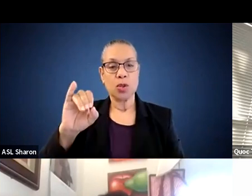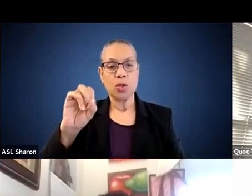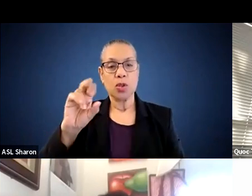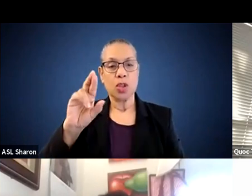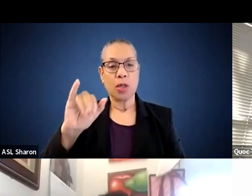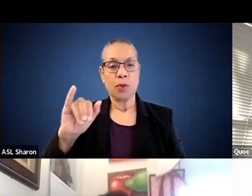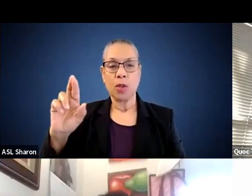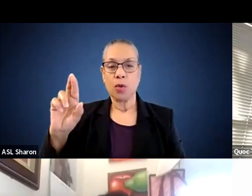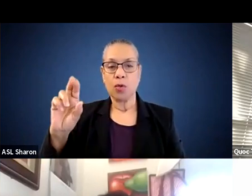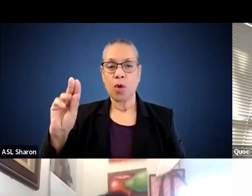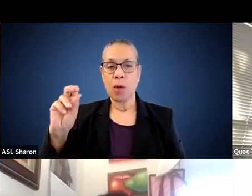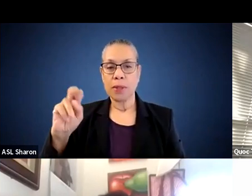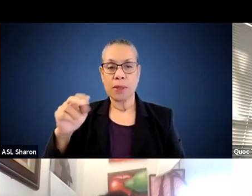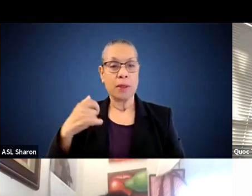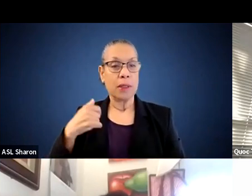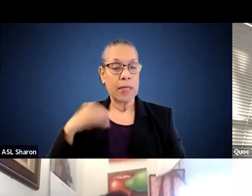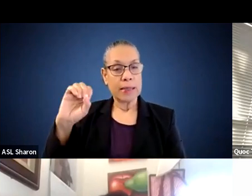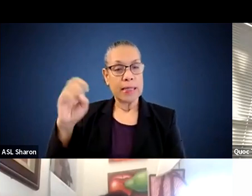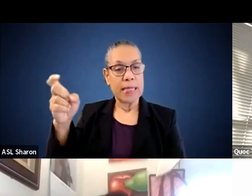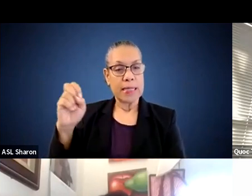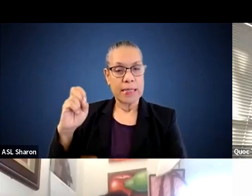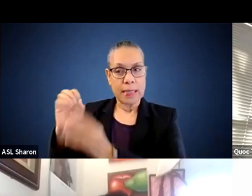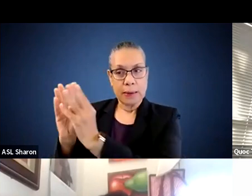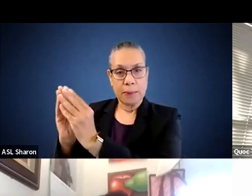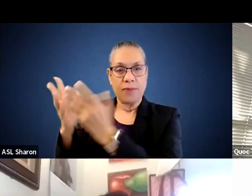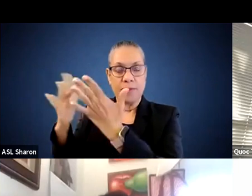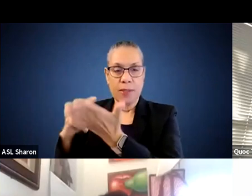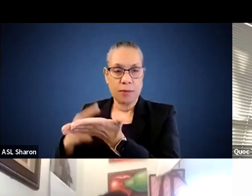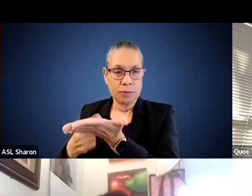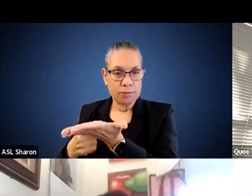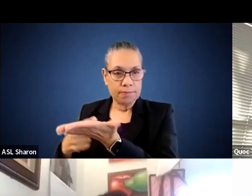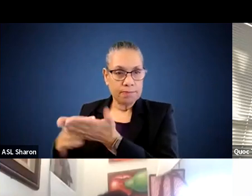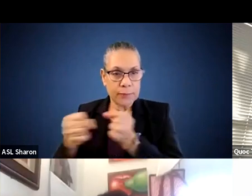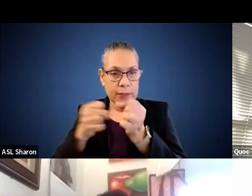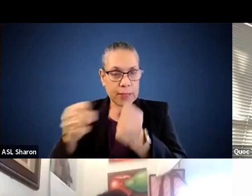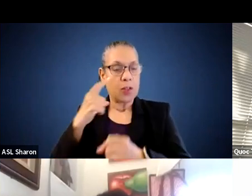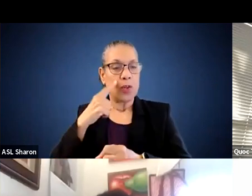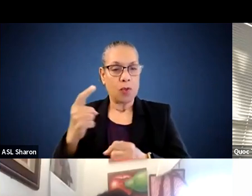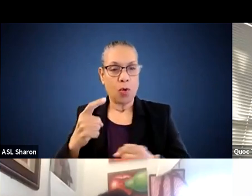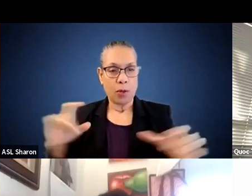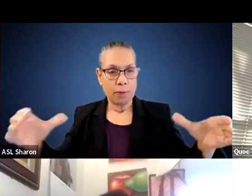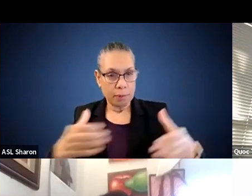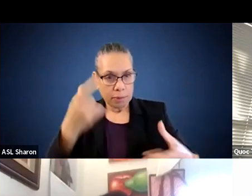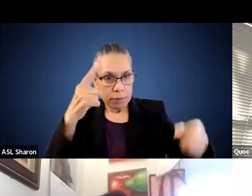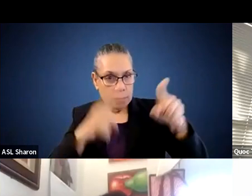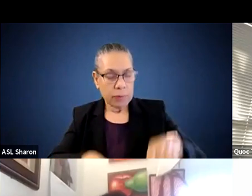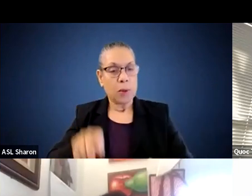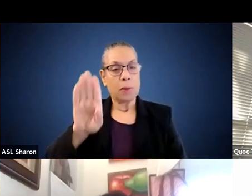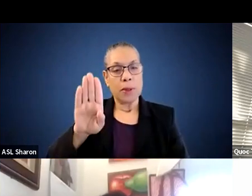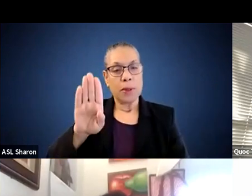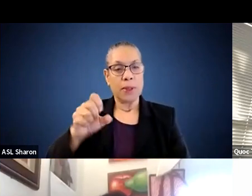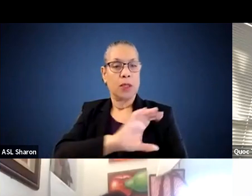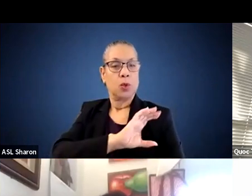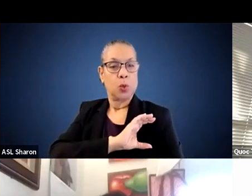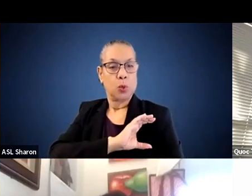returned from an executive session for the purpose of discussing strategy with respect to collective bargaining with the Boston school police